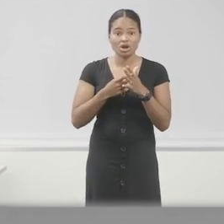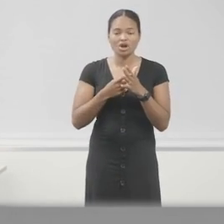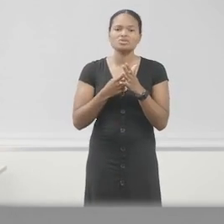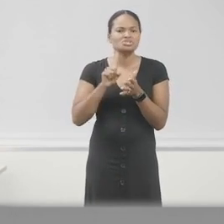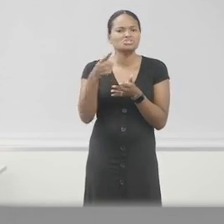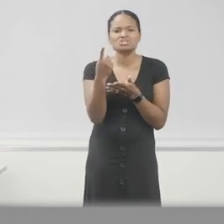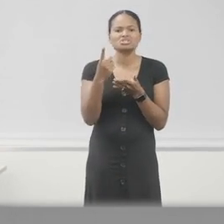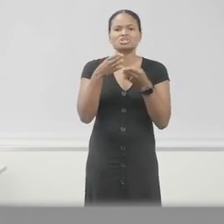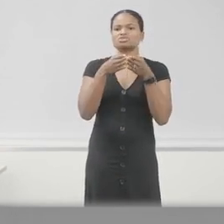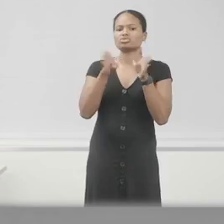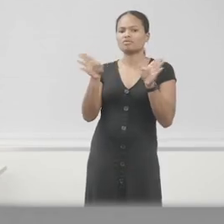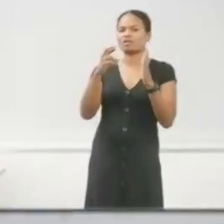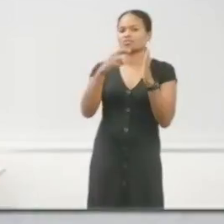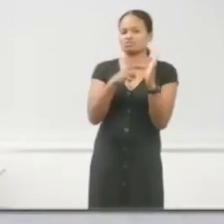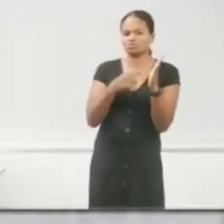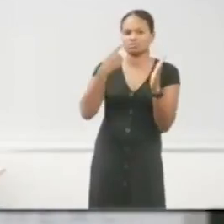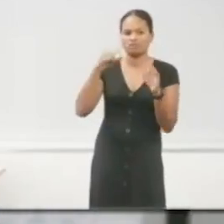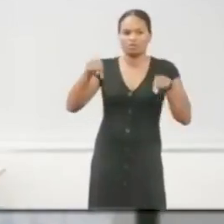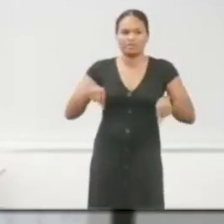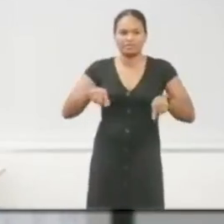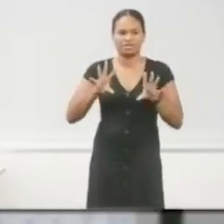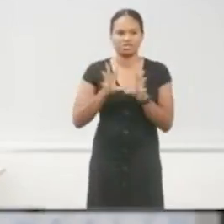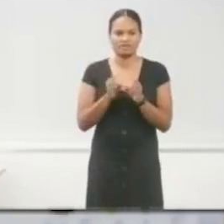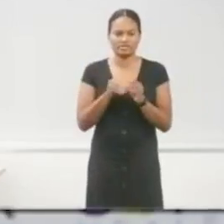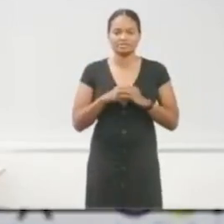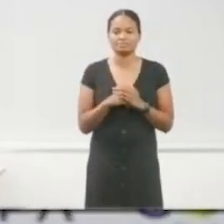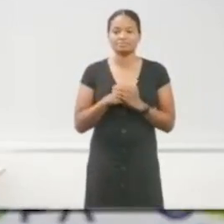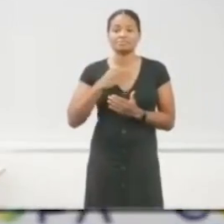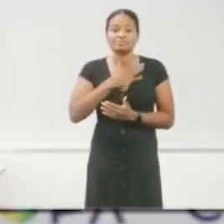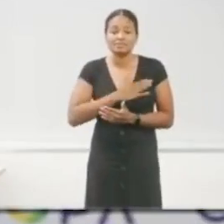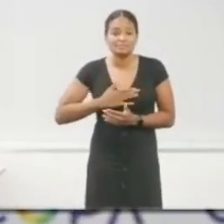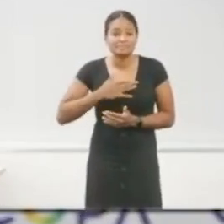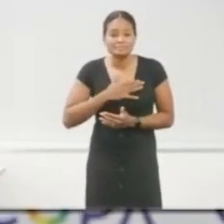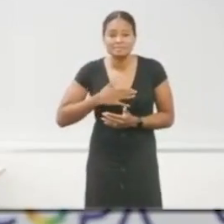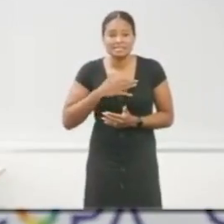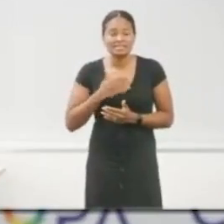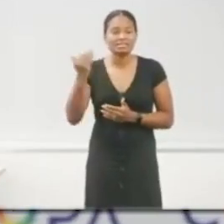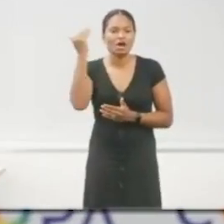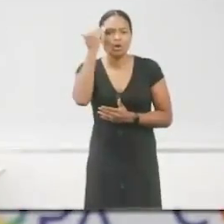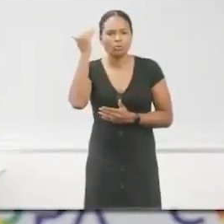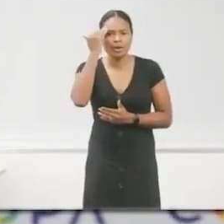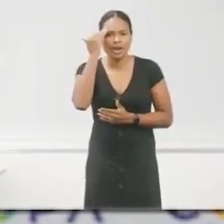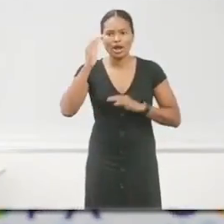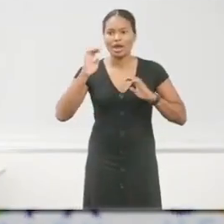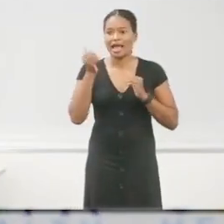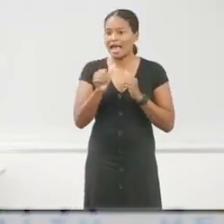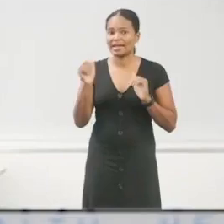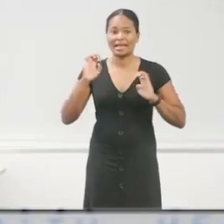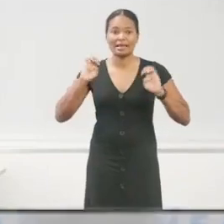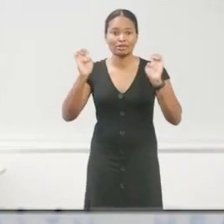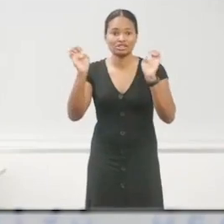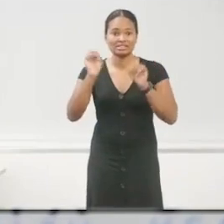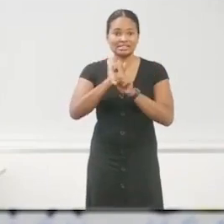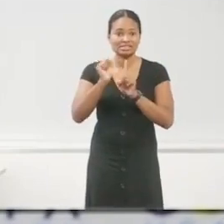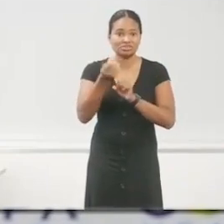that we're going to need to talk about. We want to be cognizant of any potential emergency situation, so make sure that you've got